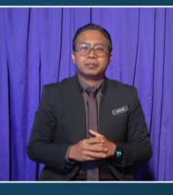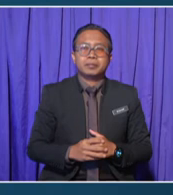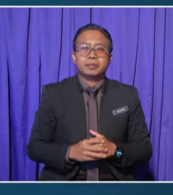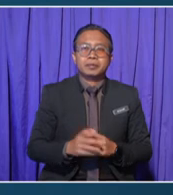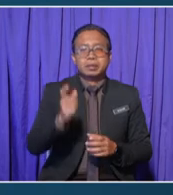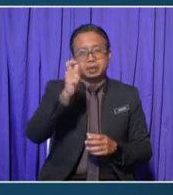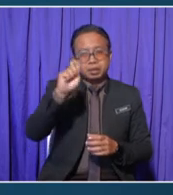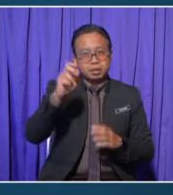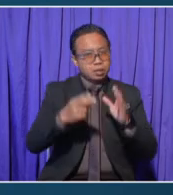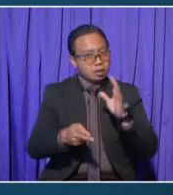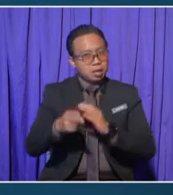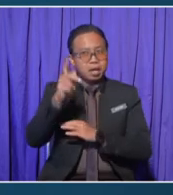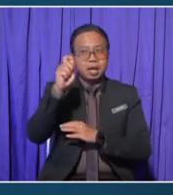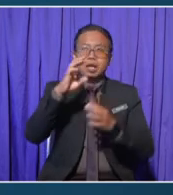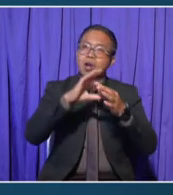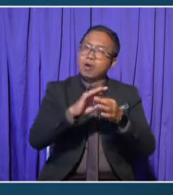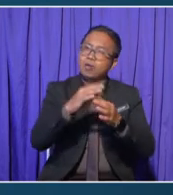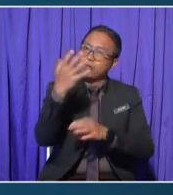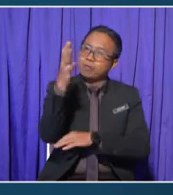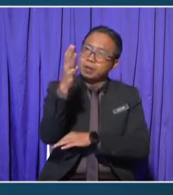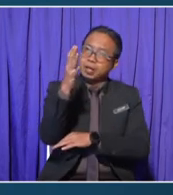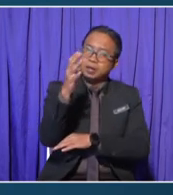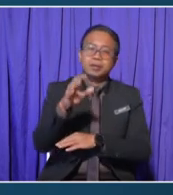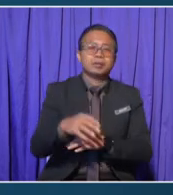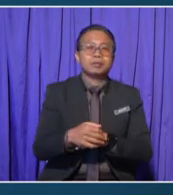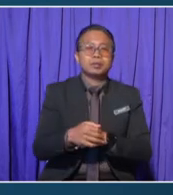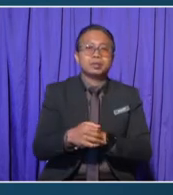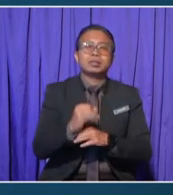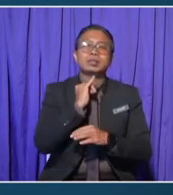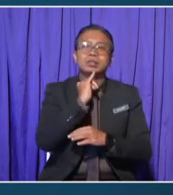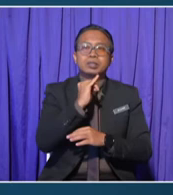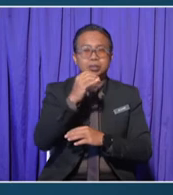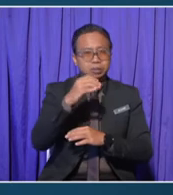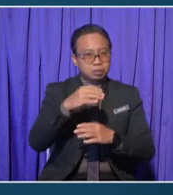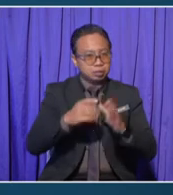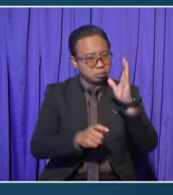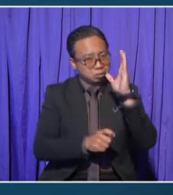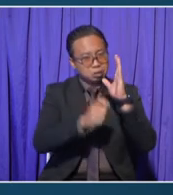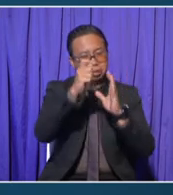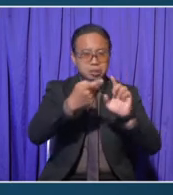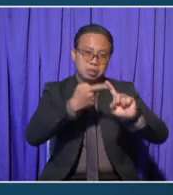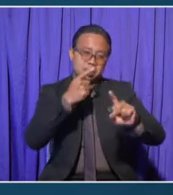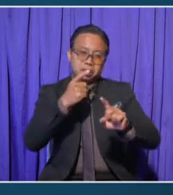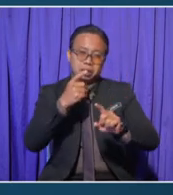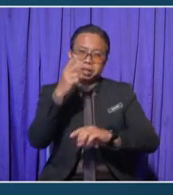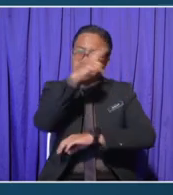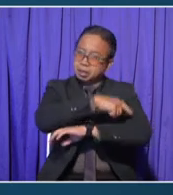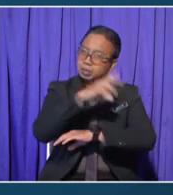The height of the plant for day 15 is higher than day 7.